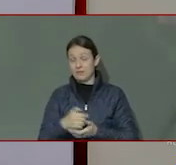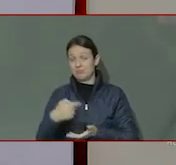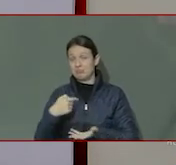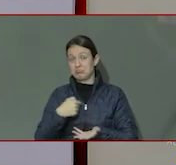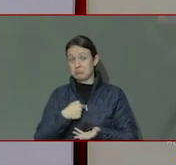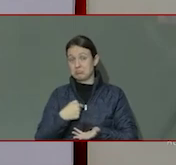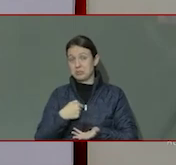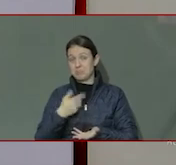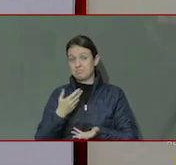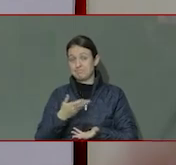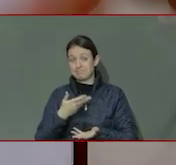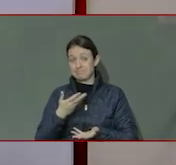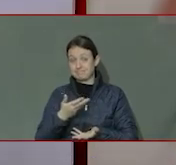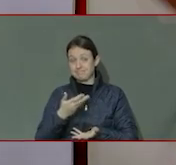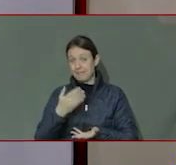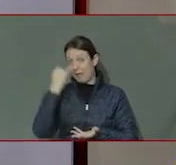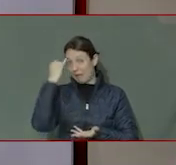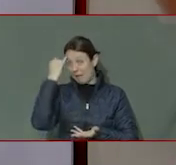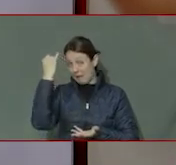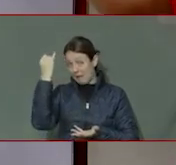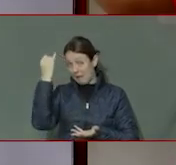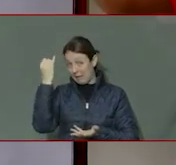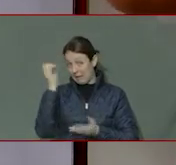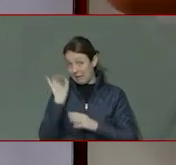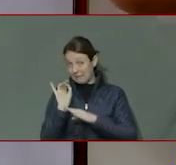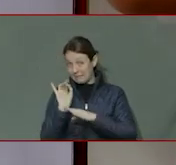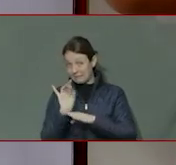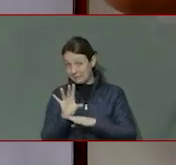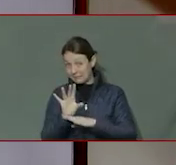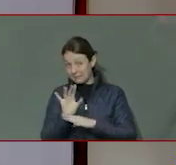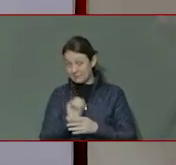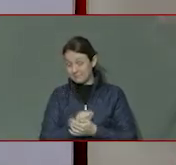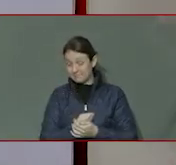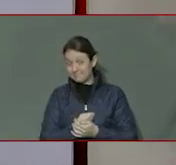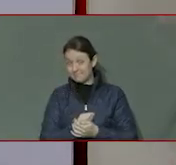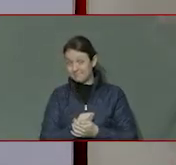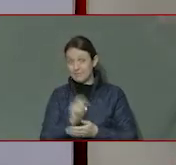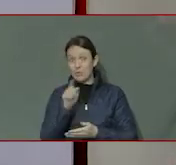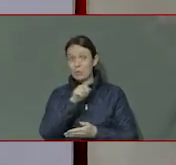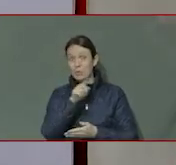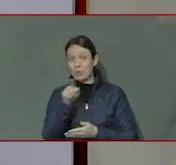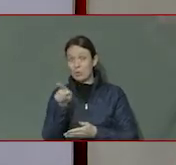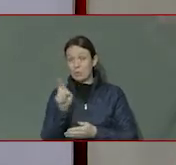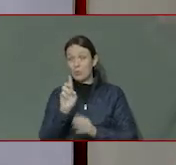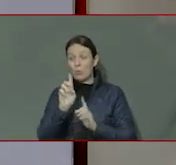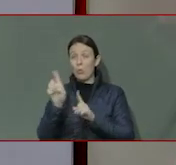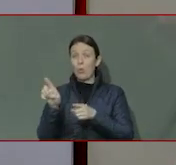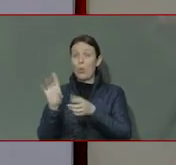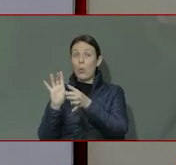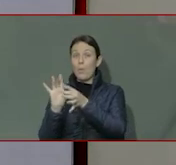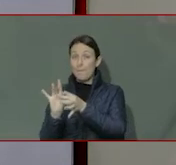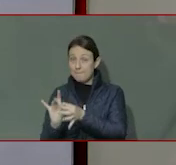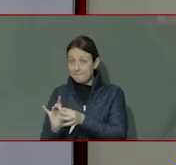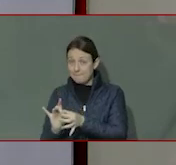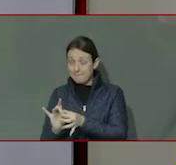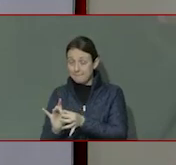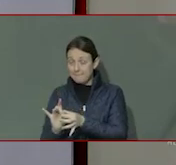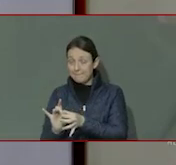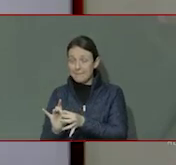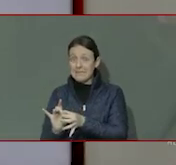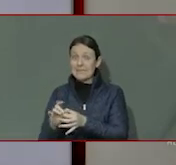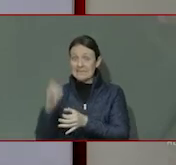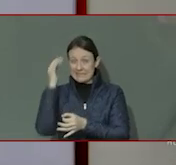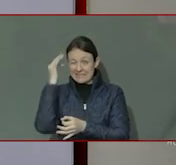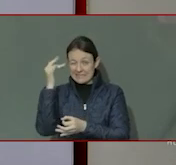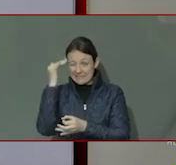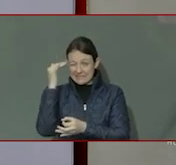I suggested, it was a suggestion, that you go home and spend some time with the